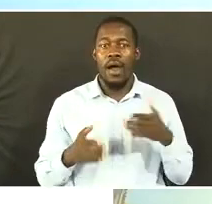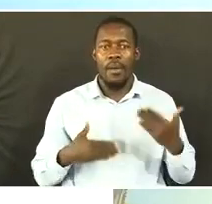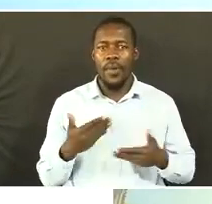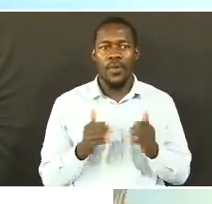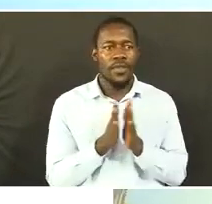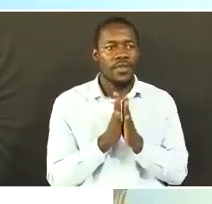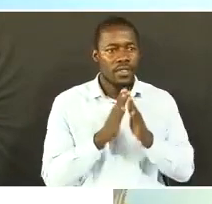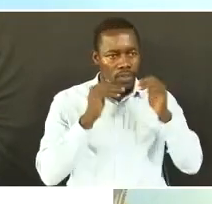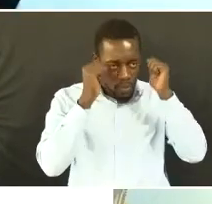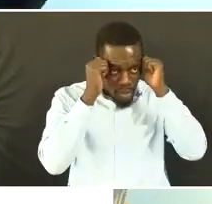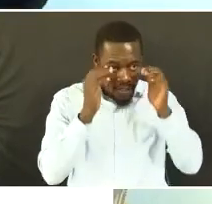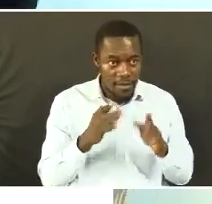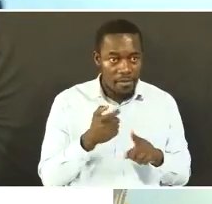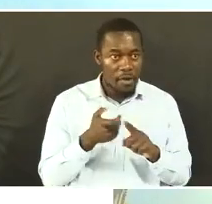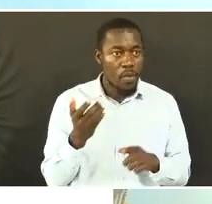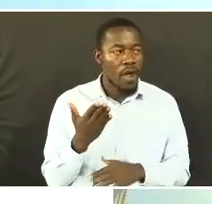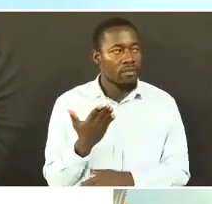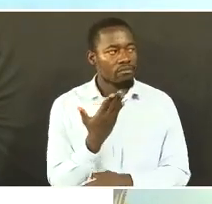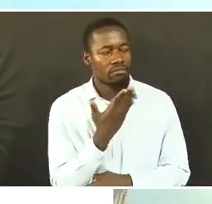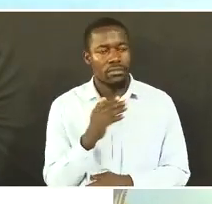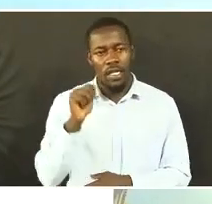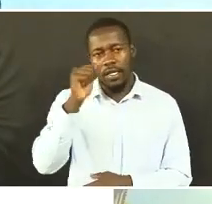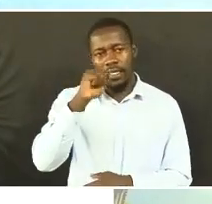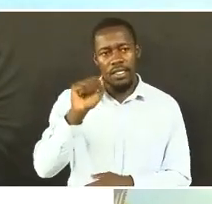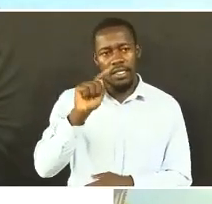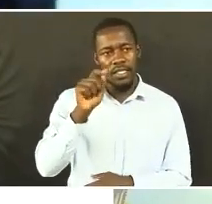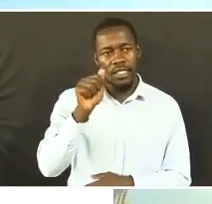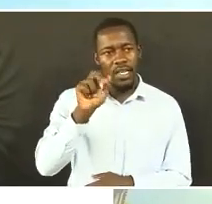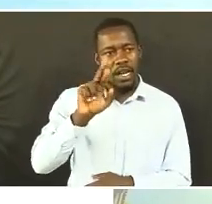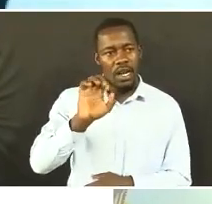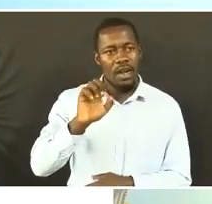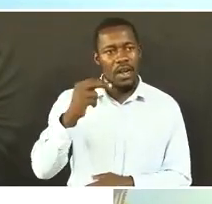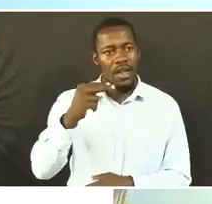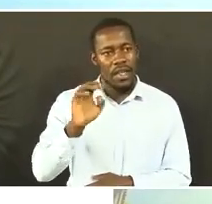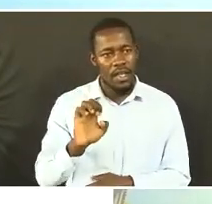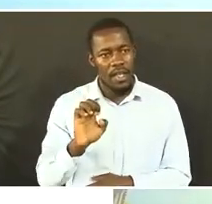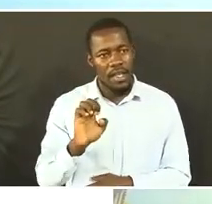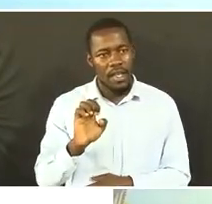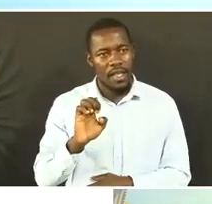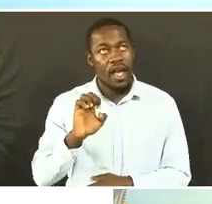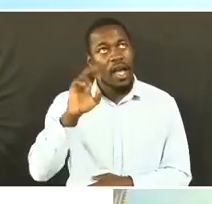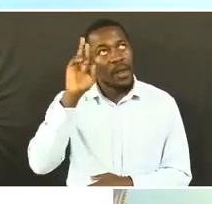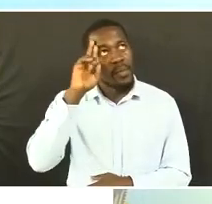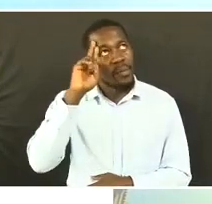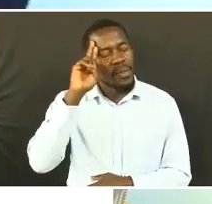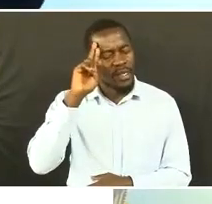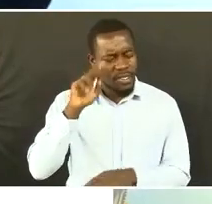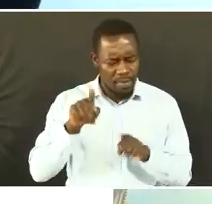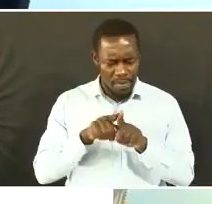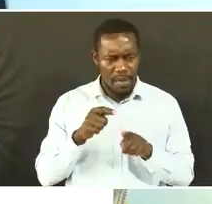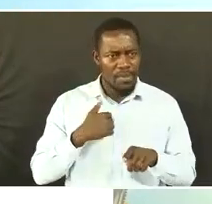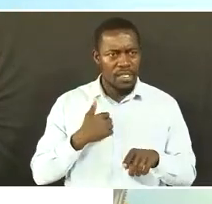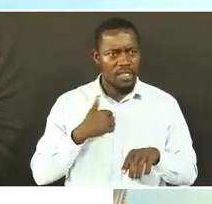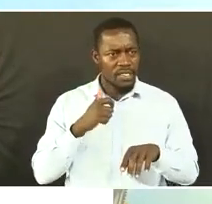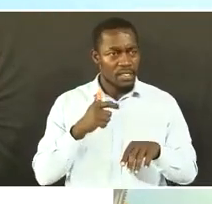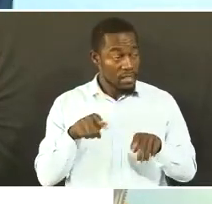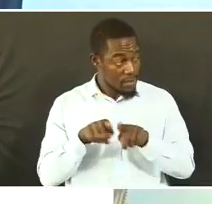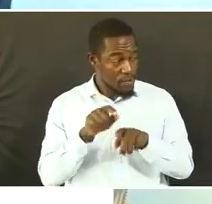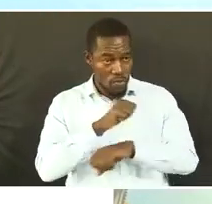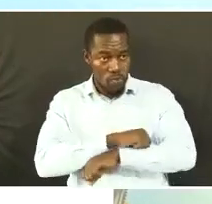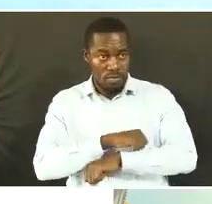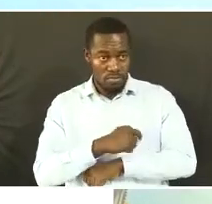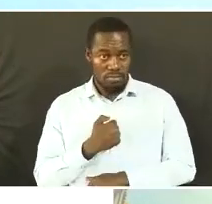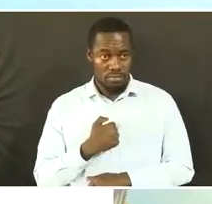Boys Center, because they remind me of my time when we also turned up at New Life SDA Church in similar fashion.